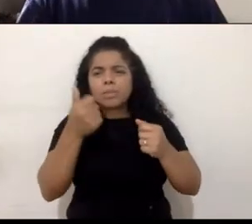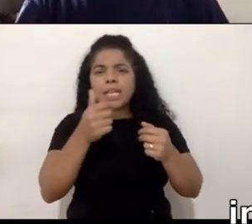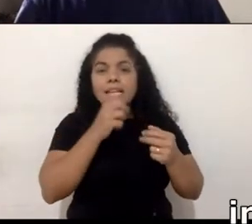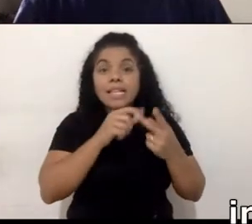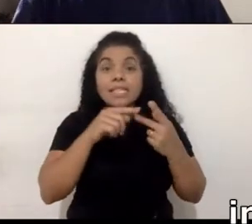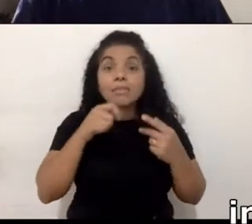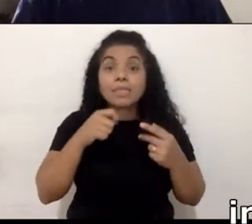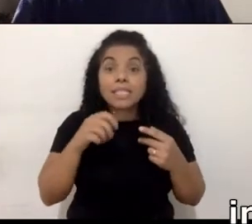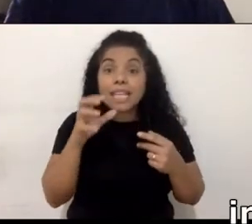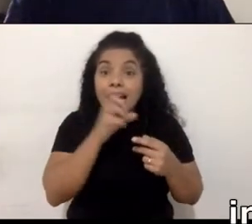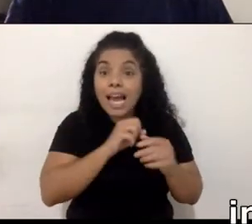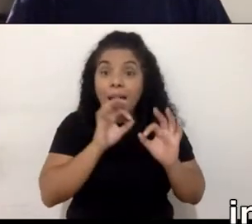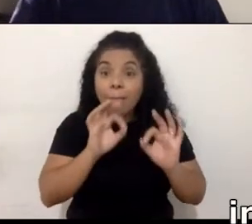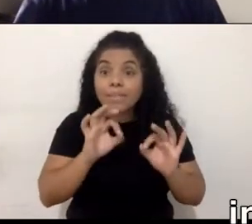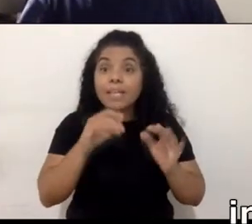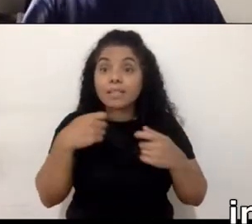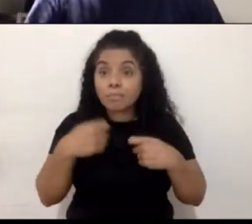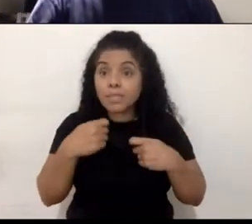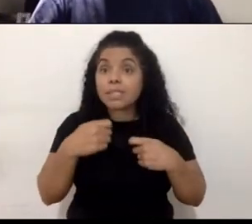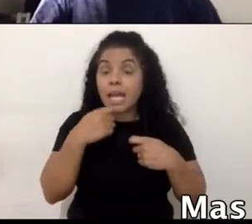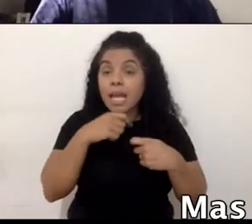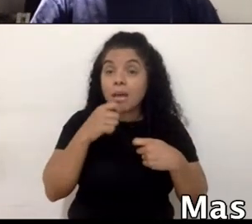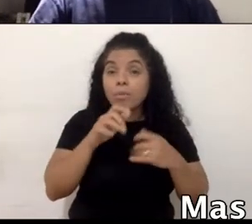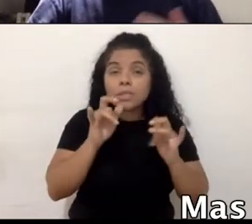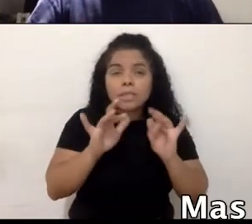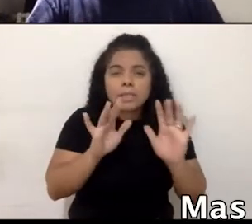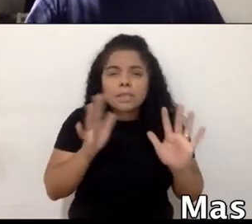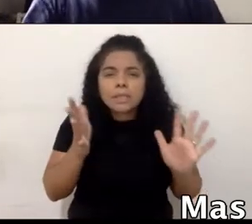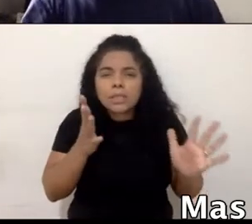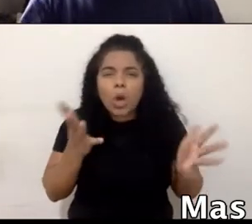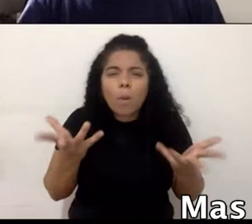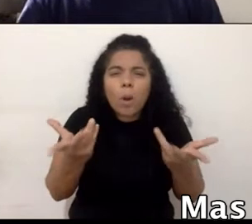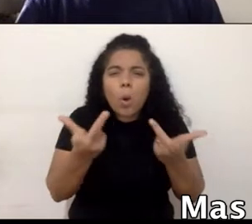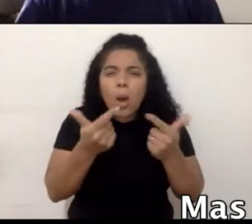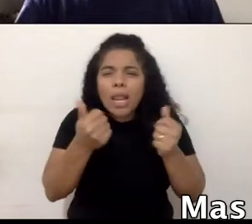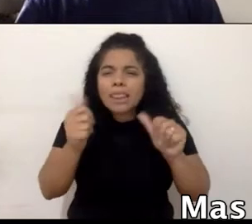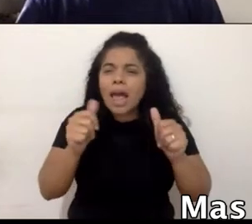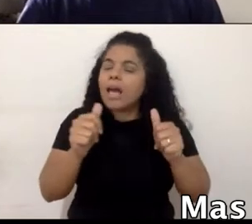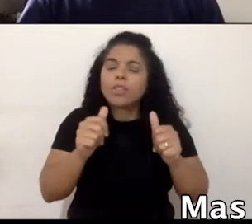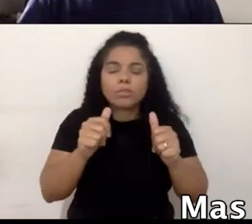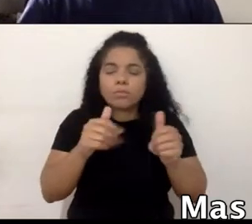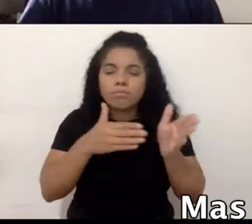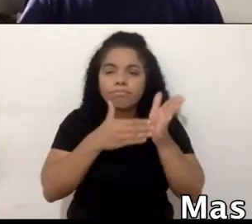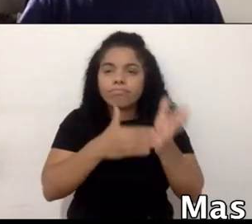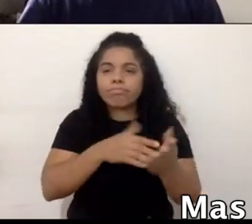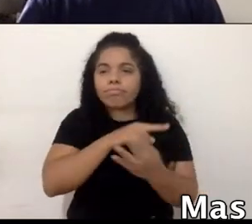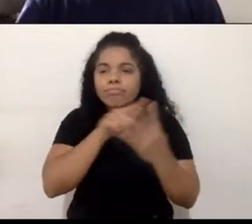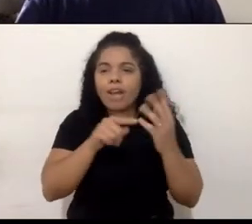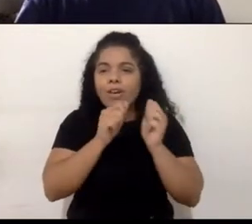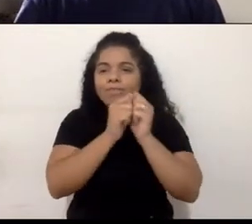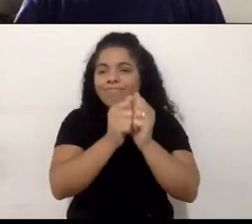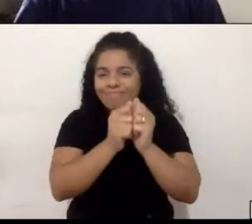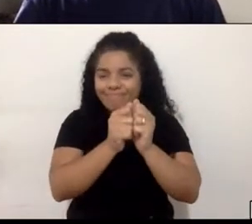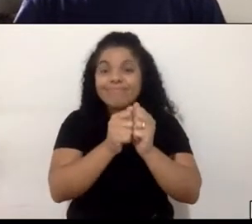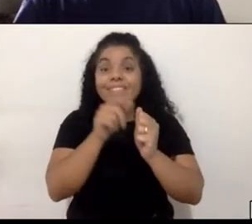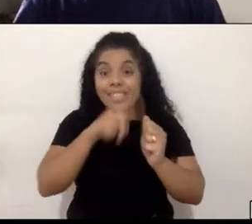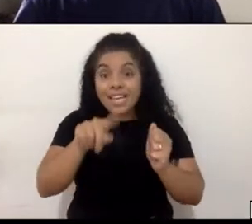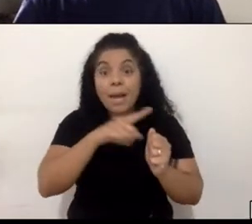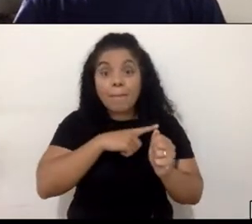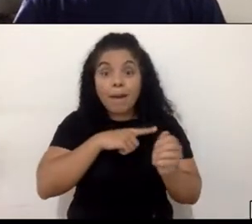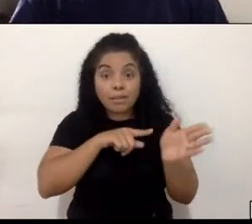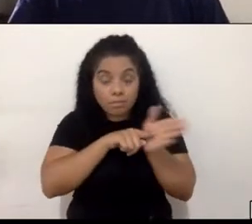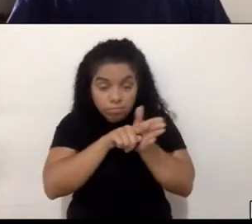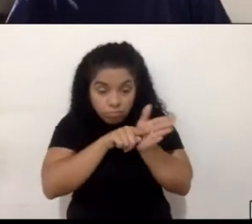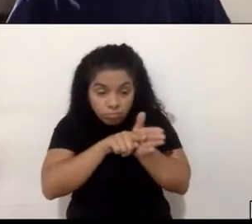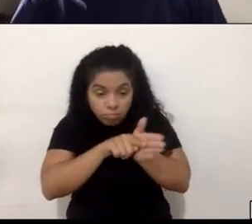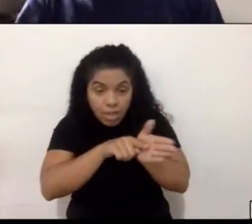quality. We have to move fast and break things. But the research from the State of the DevOps report and the Accelerate book